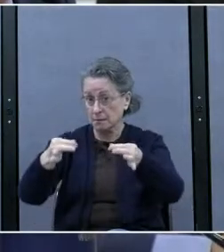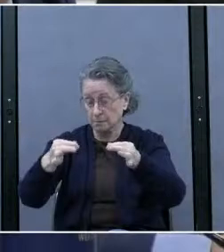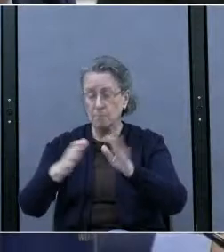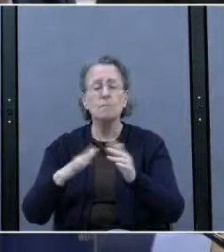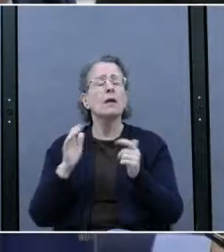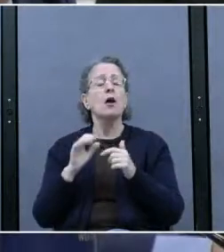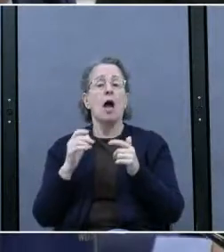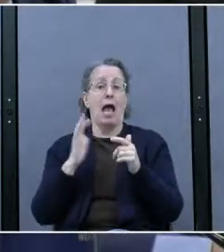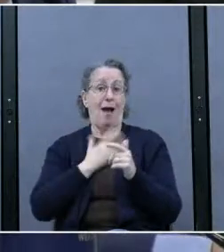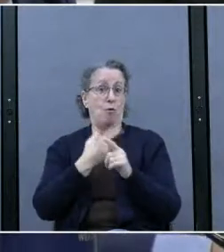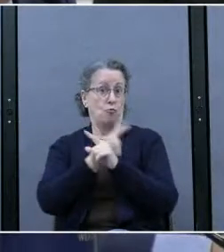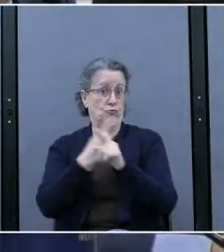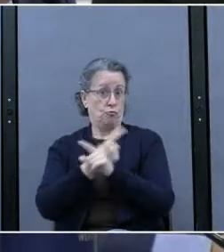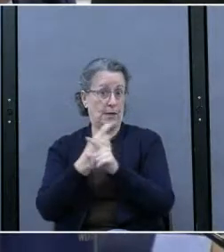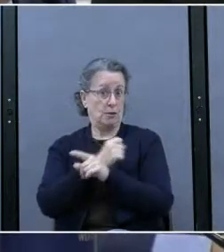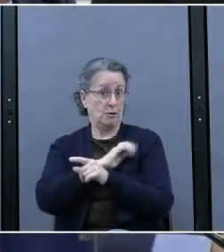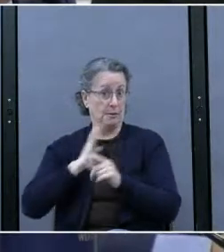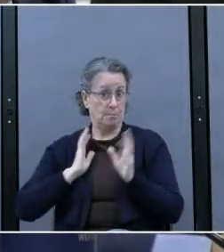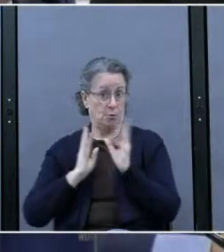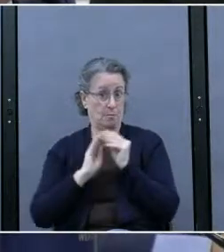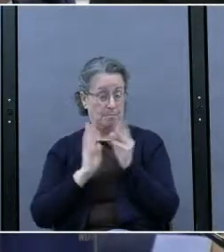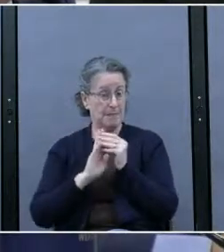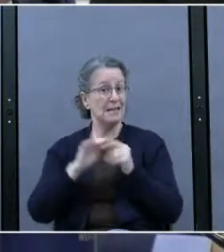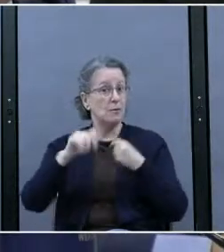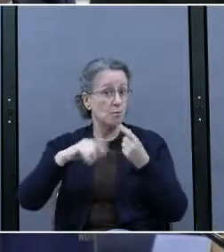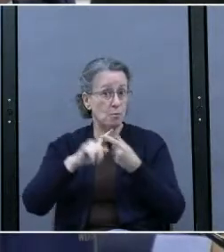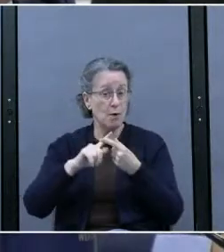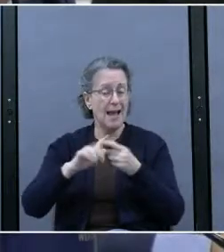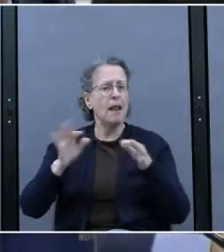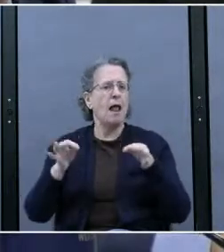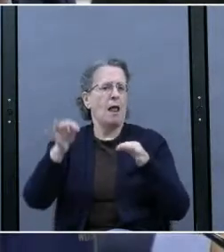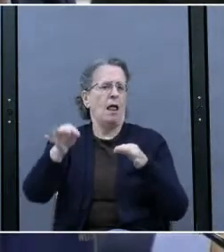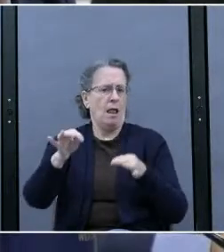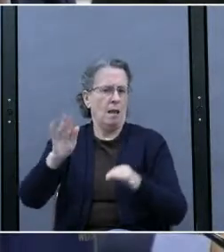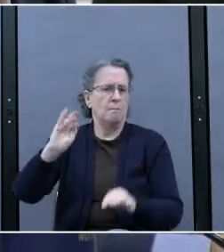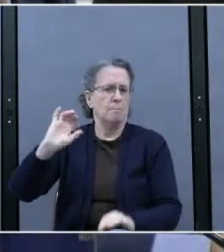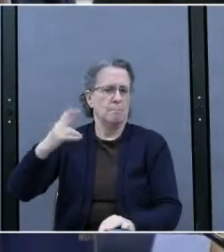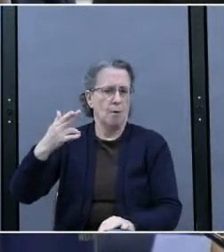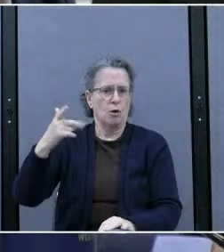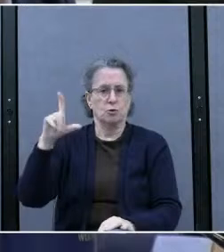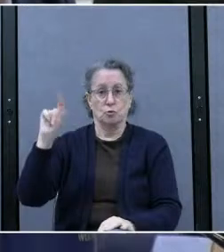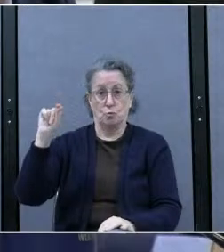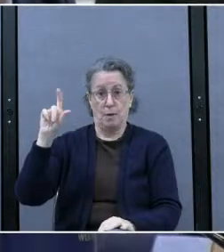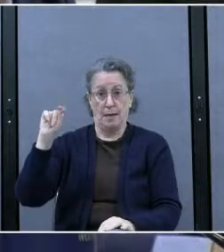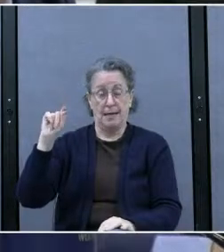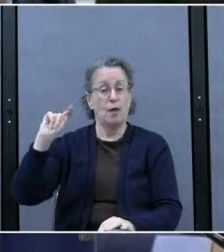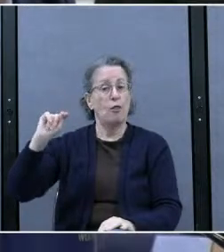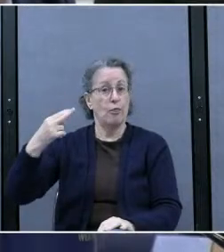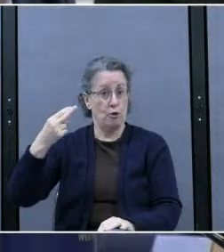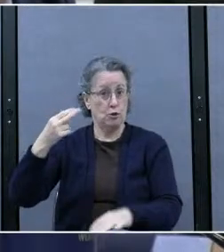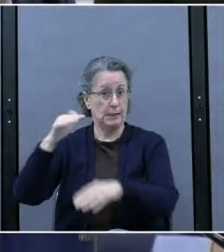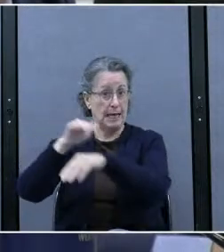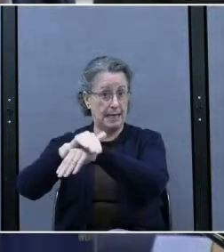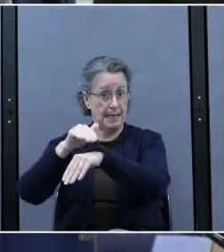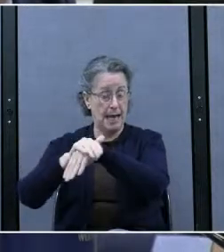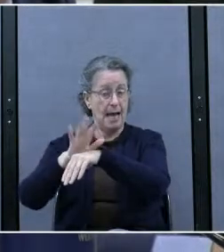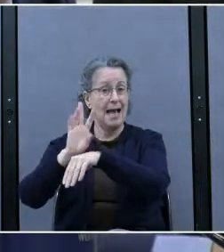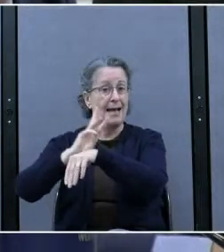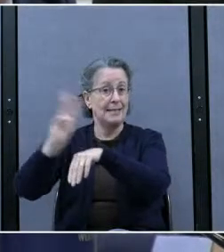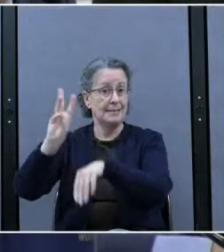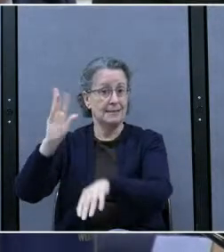moved to March 20th, which is a Thursday, so that's next Thursday at 6:15 p.m. All